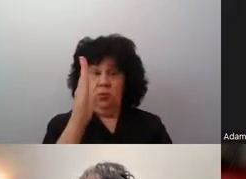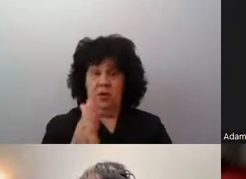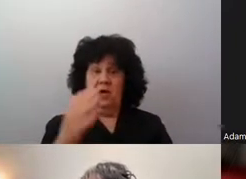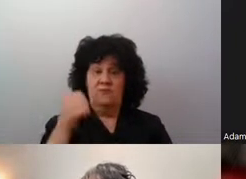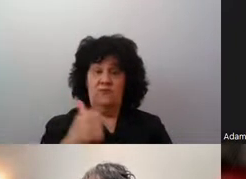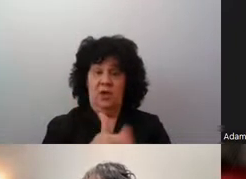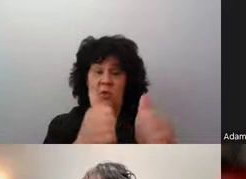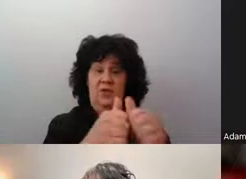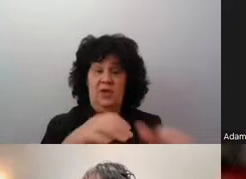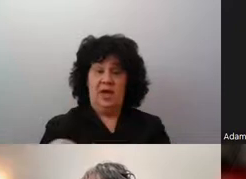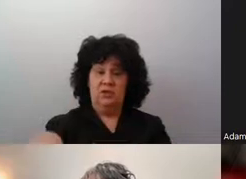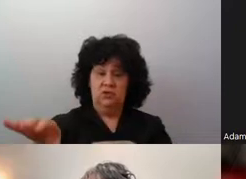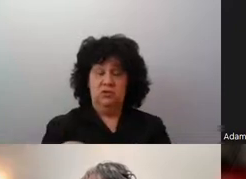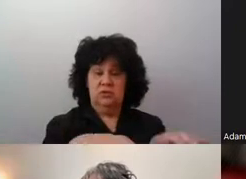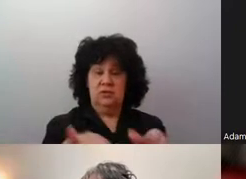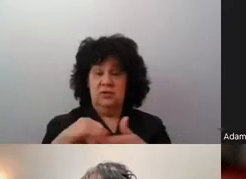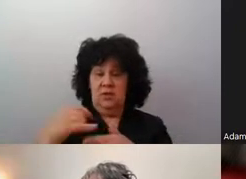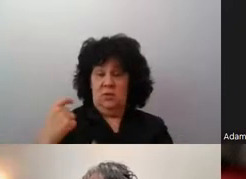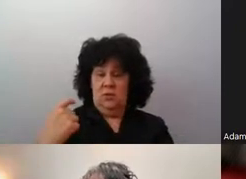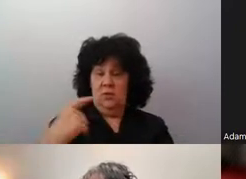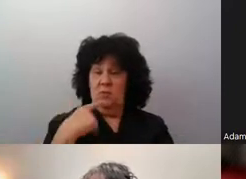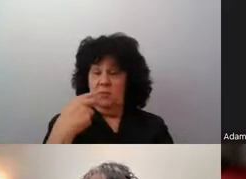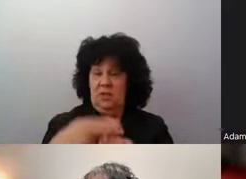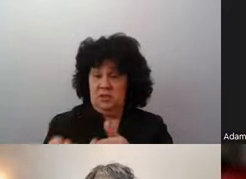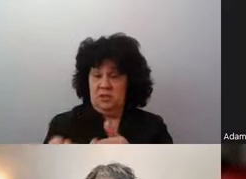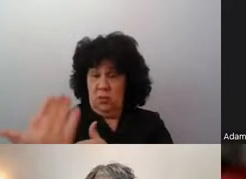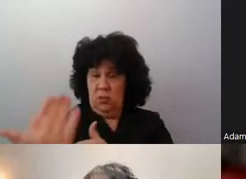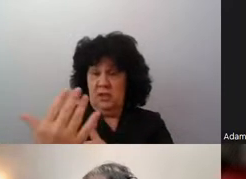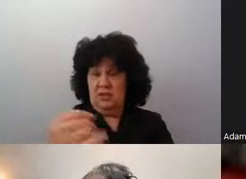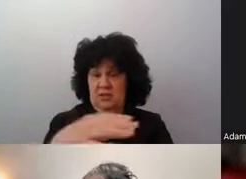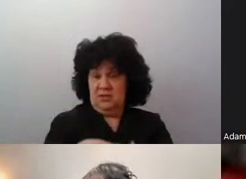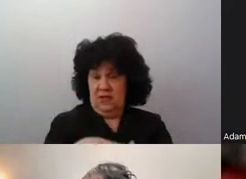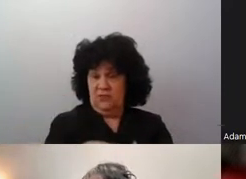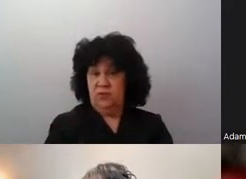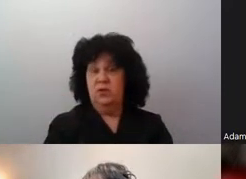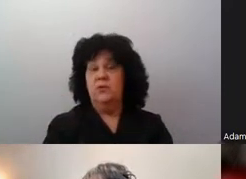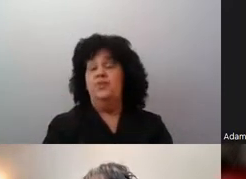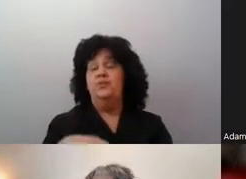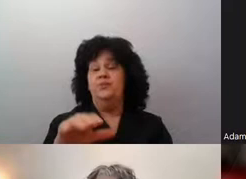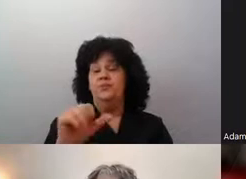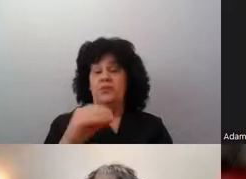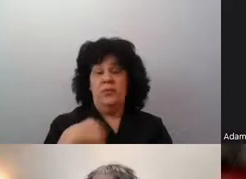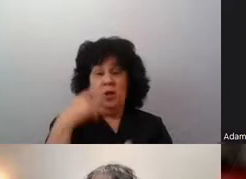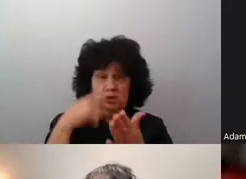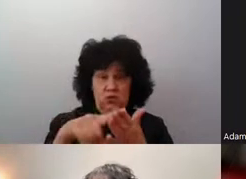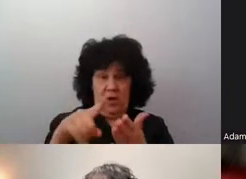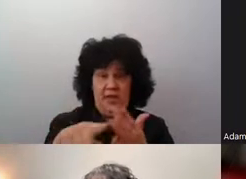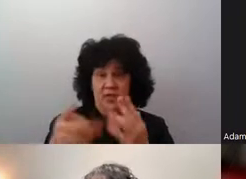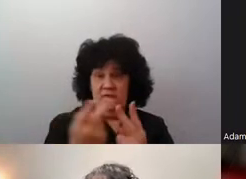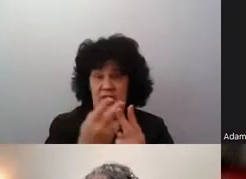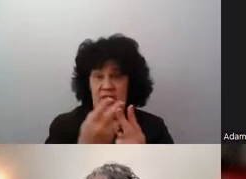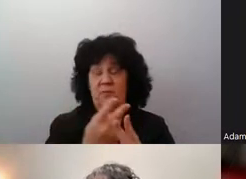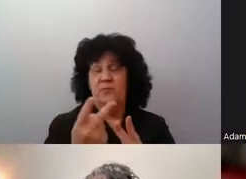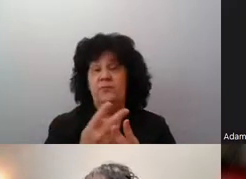with actions that were mentioned both this morning and then this afternoon. So we're tracking those. We have